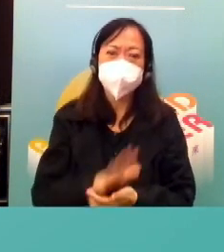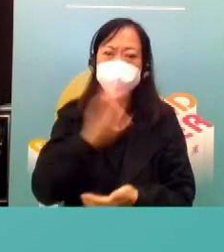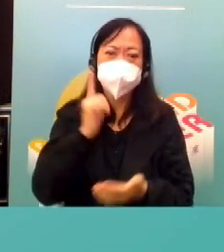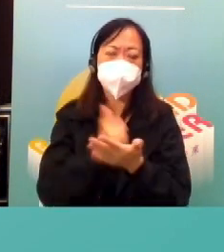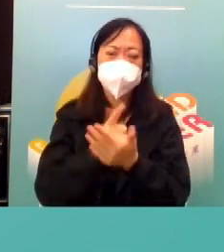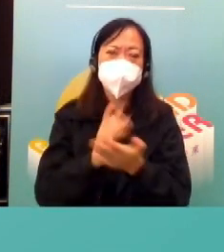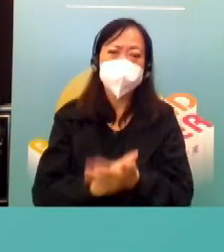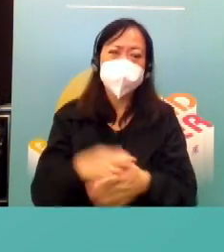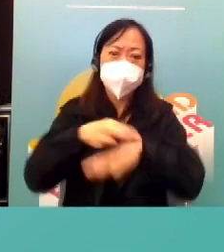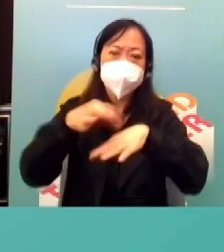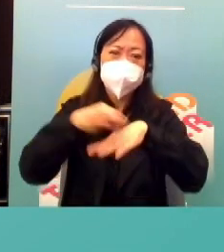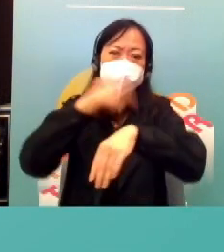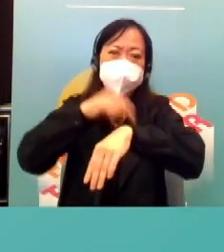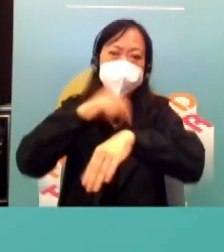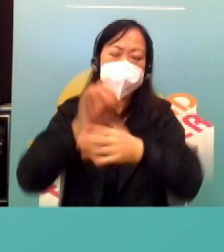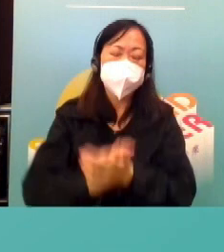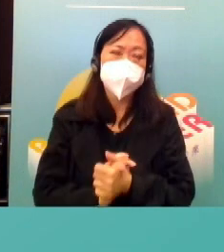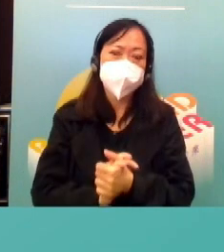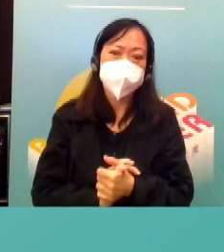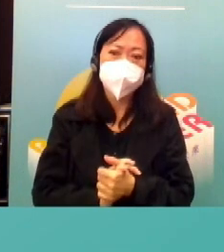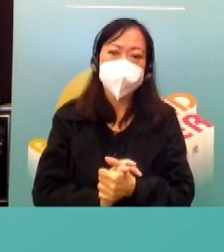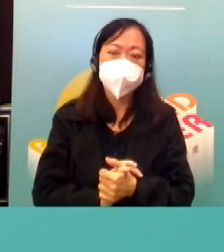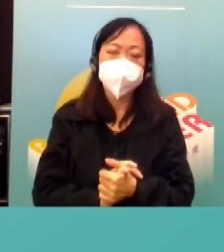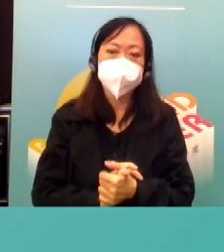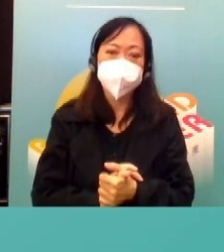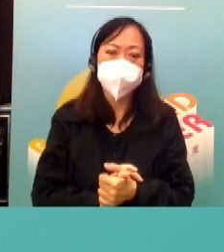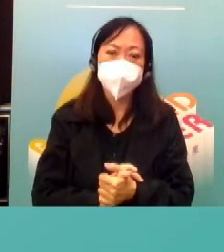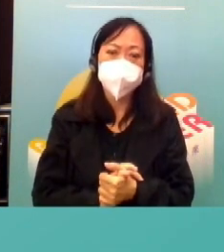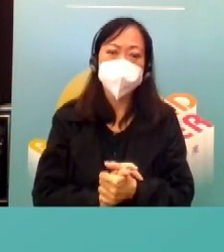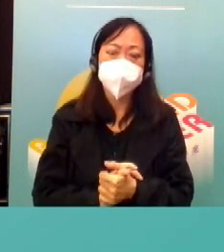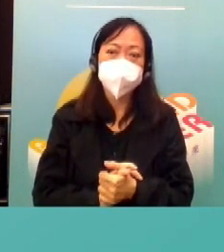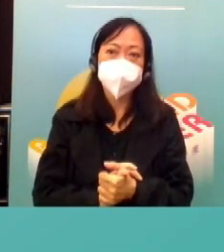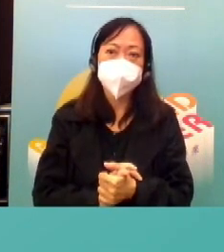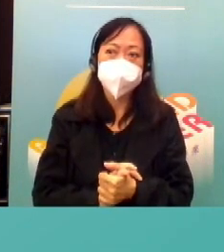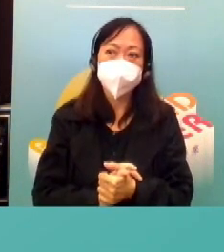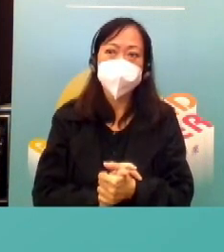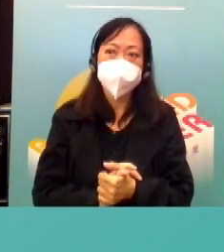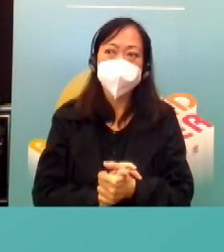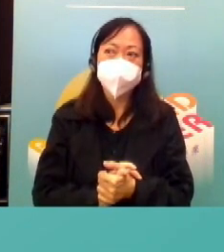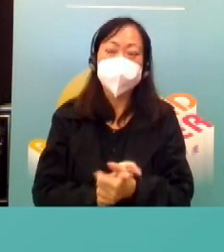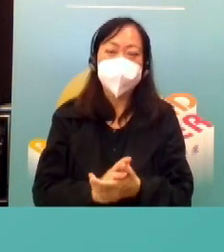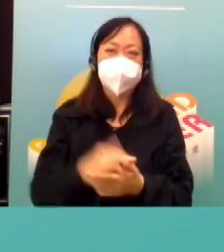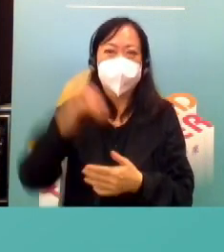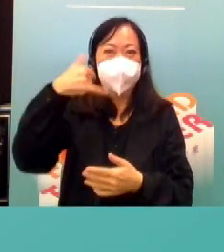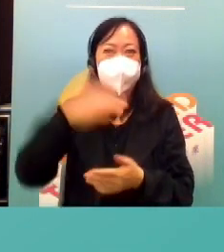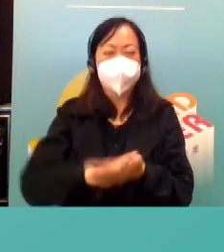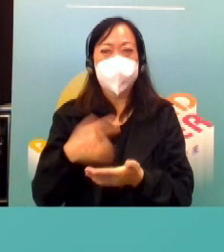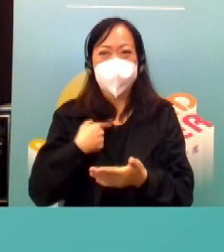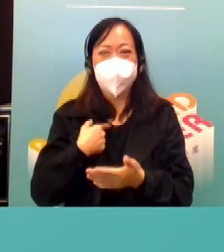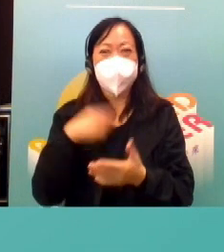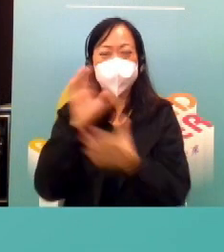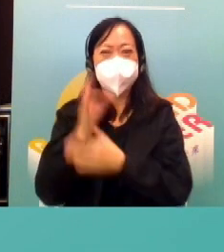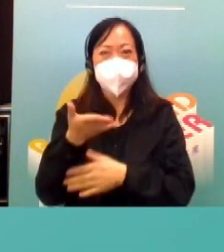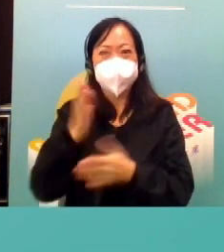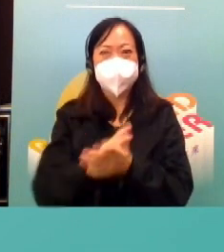I'll play you the whole video if you come to me later. And or you can sing, but. Okay.